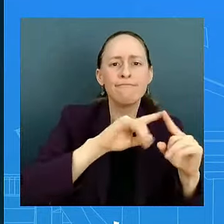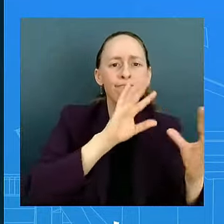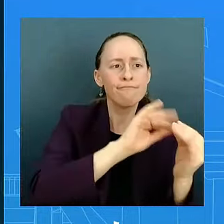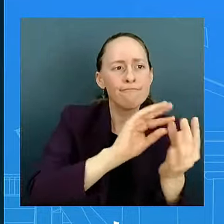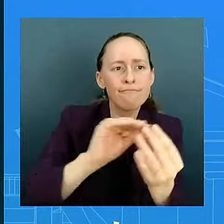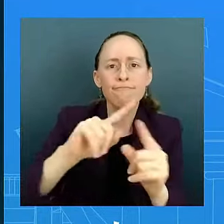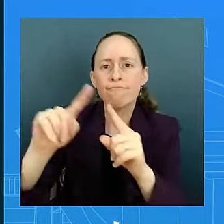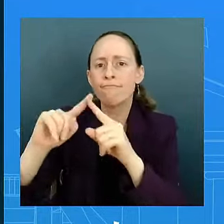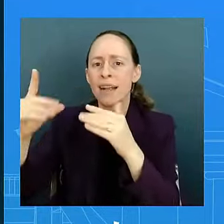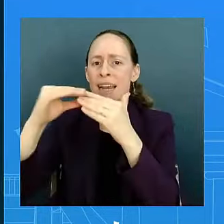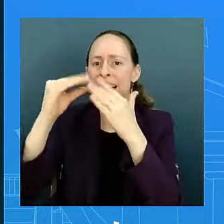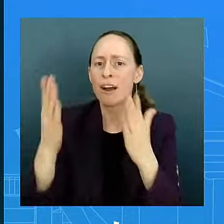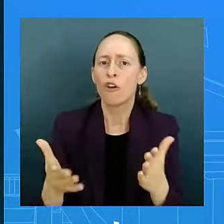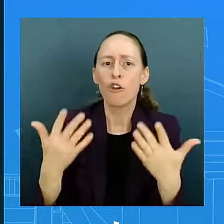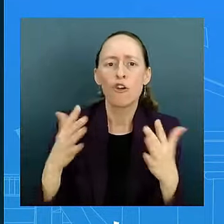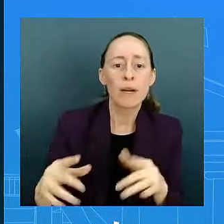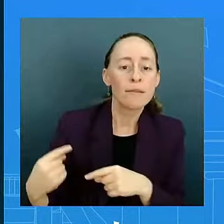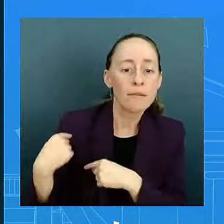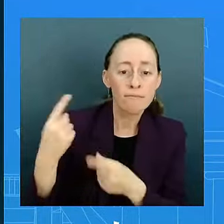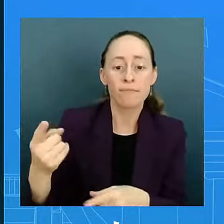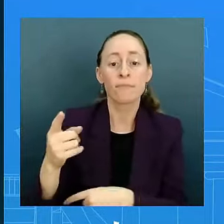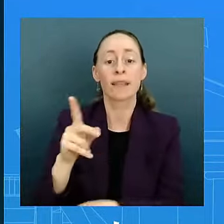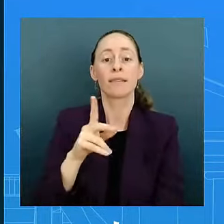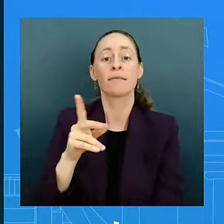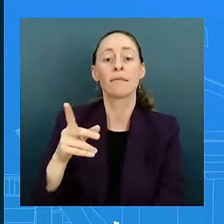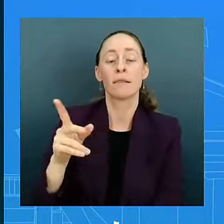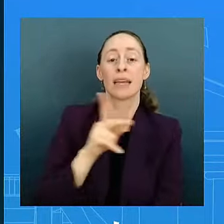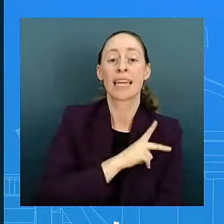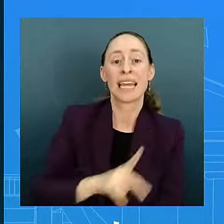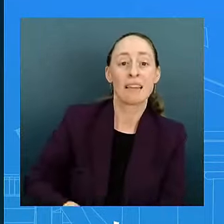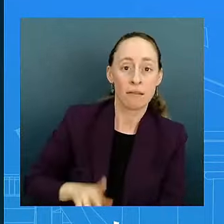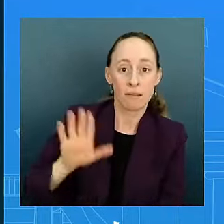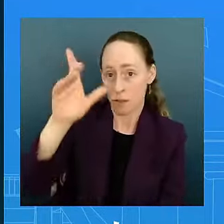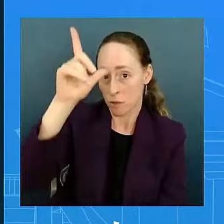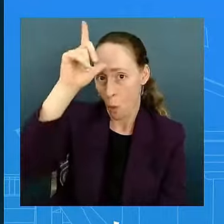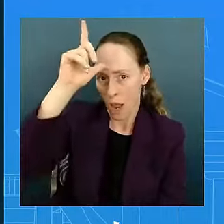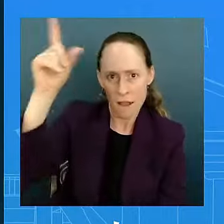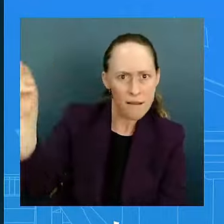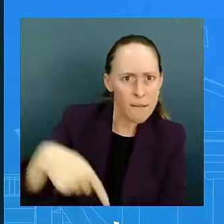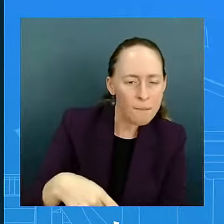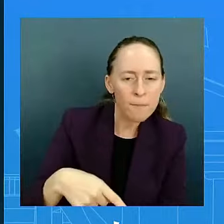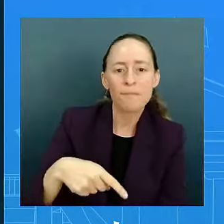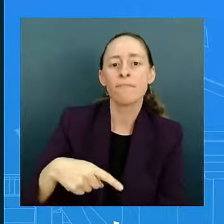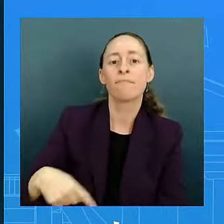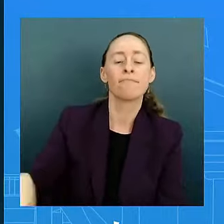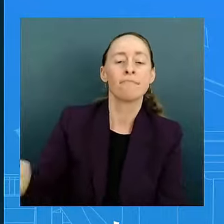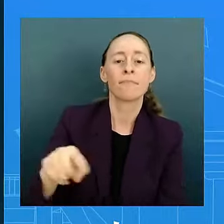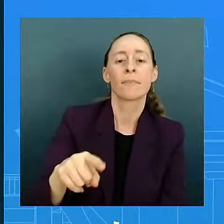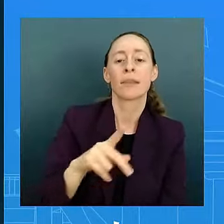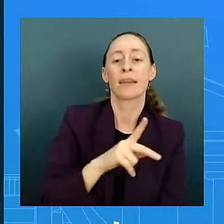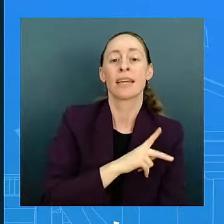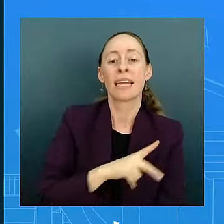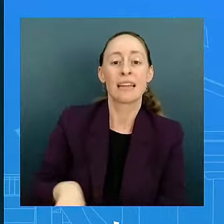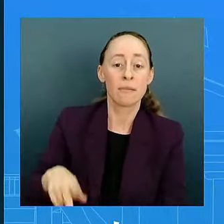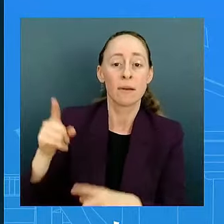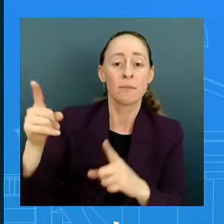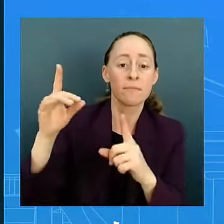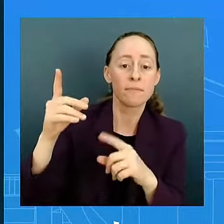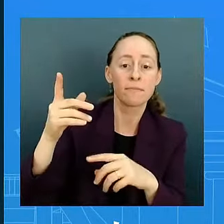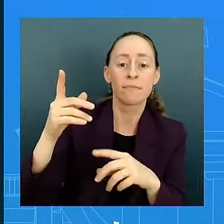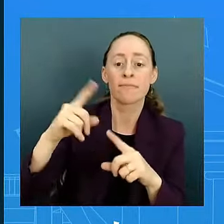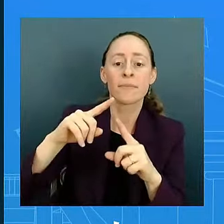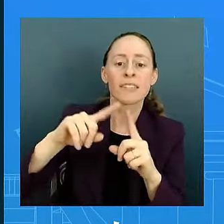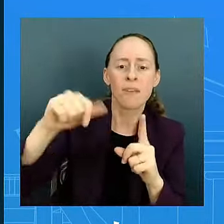Jordan yesterday, and the leaders of Qatar and Egypt this morning. We put out a readout. And so that's what he's doing. That's what he's going to continue to focus on